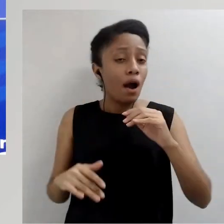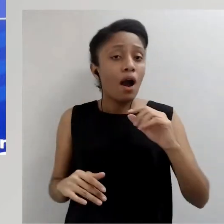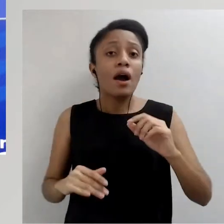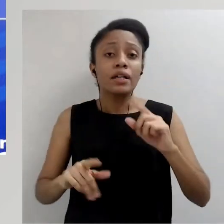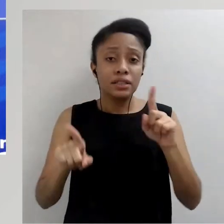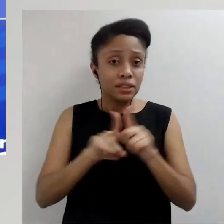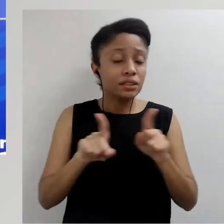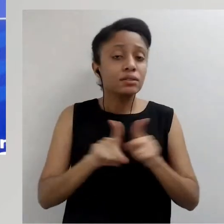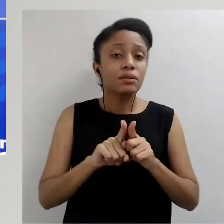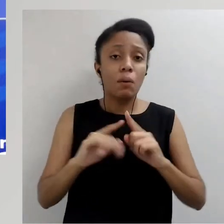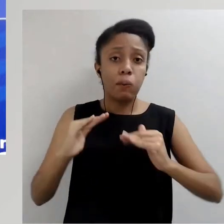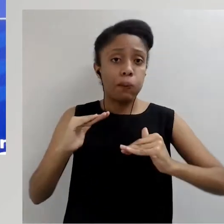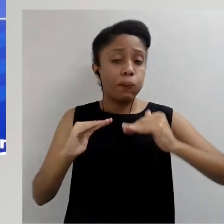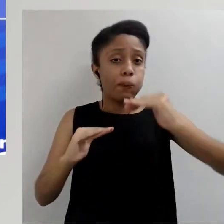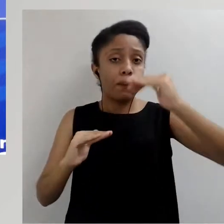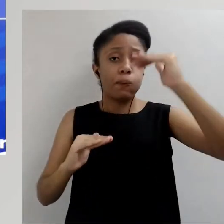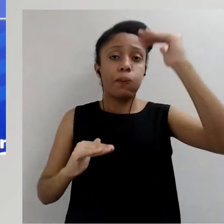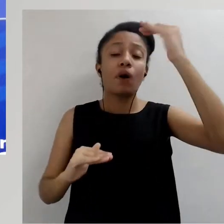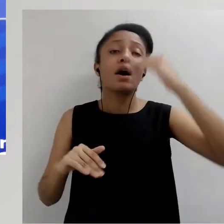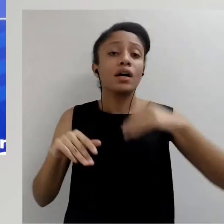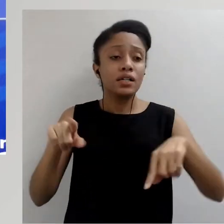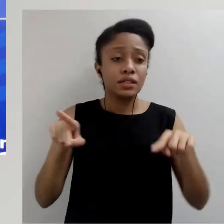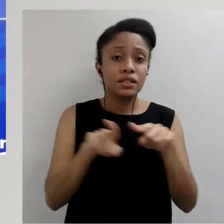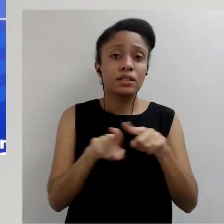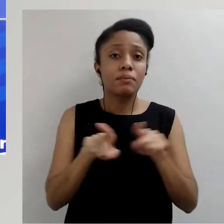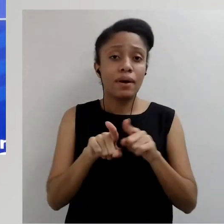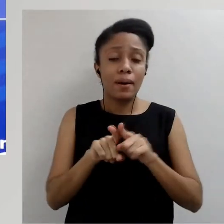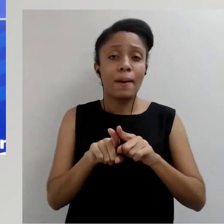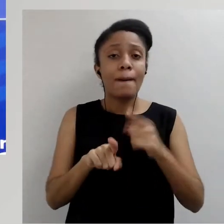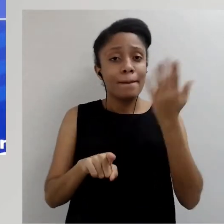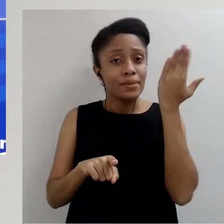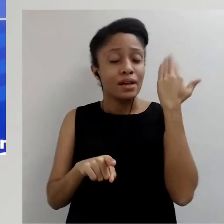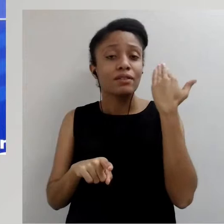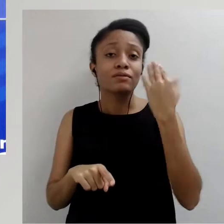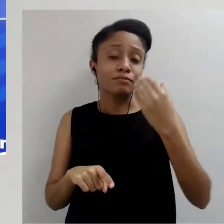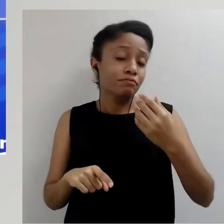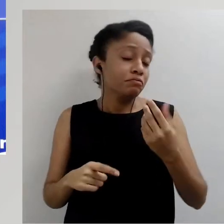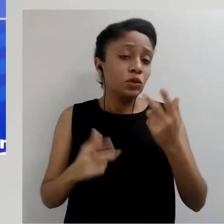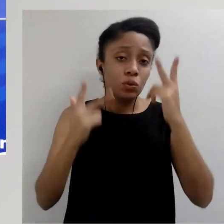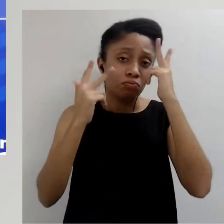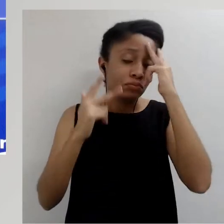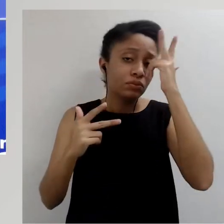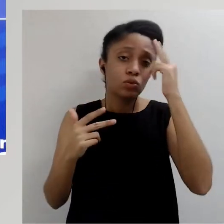online services throughout these investments in training that we had.